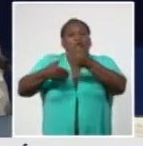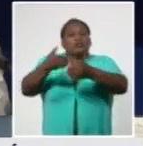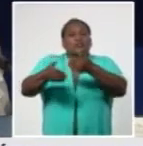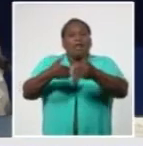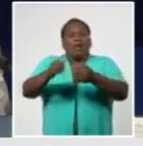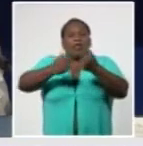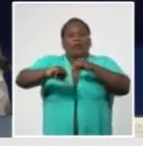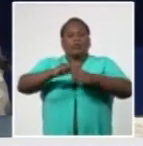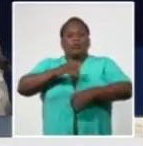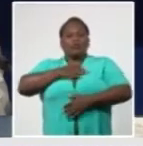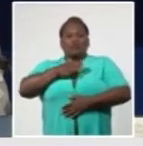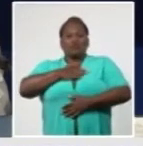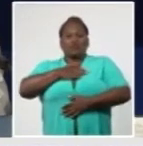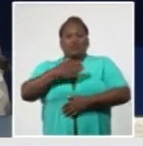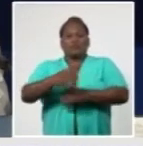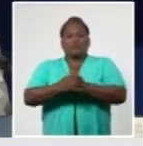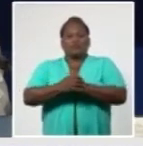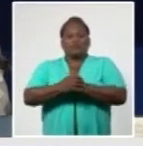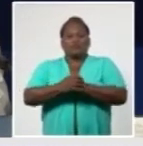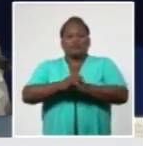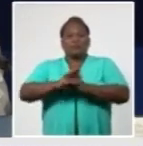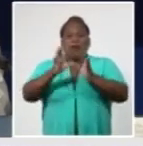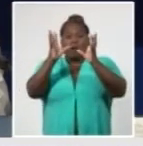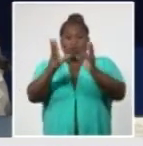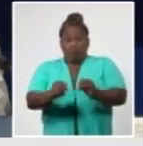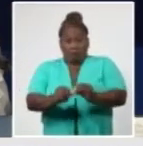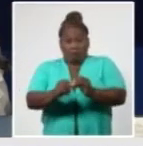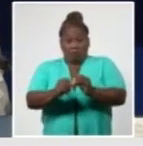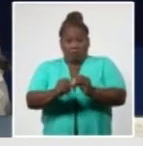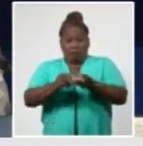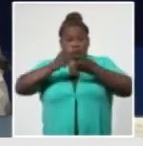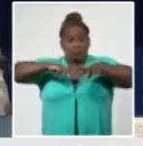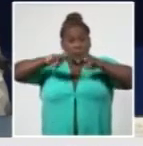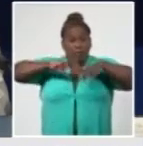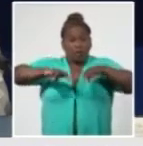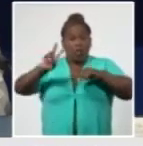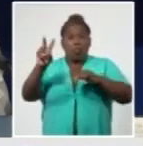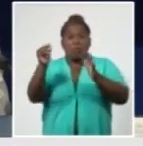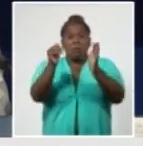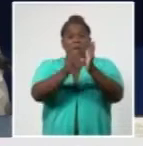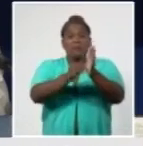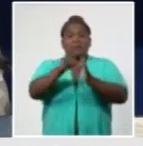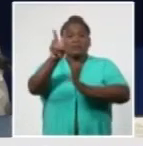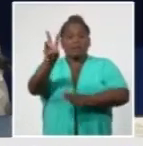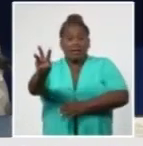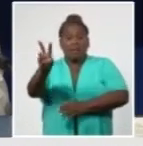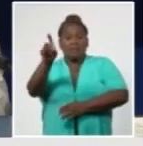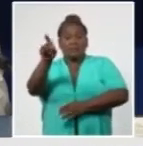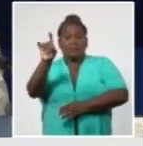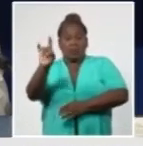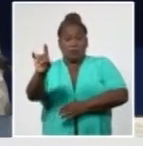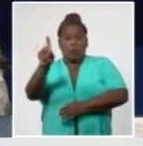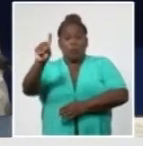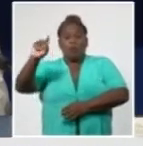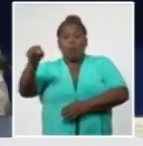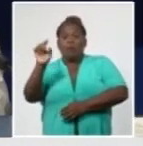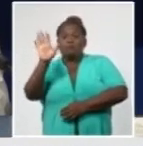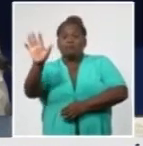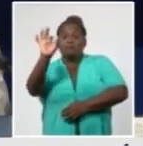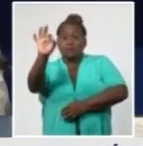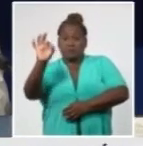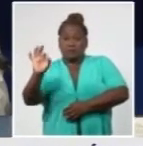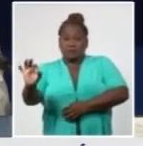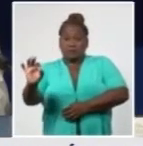157,387 analyzed samples by our laboratories, and as a result of the